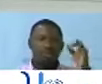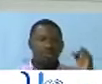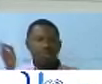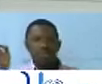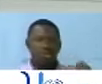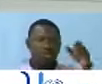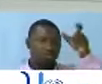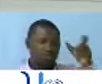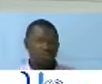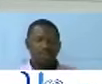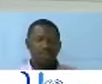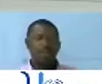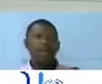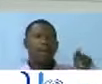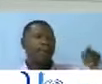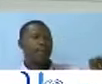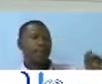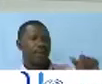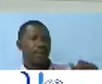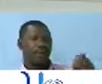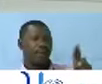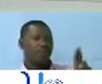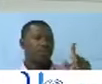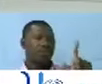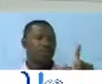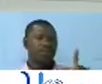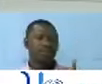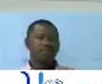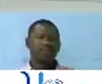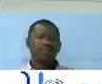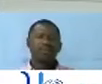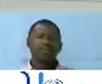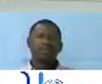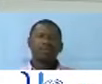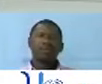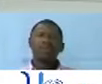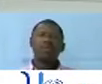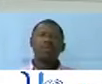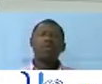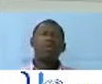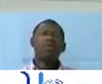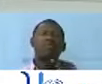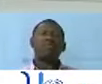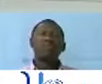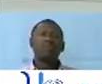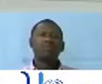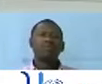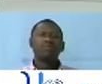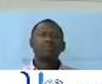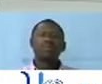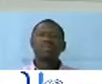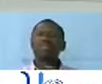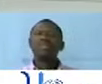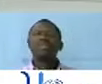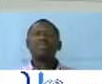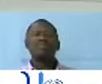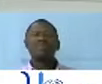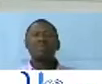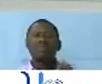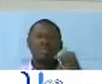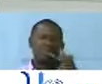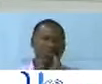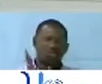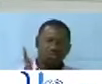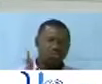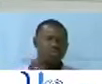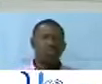bo xamne muy tukke ci Justice Paul over a civil matter. Ci mbir mo xamne na digante nit ak nit la rek.